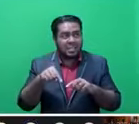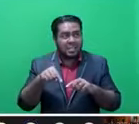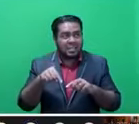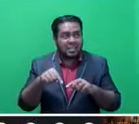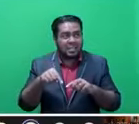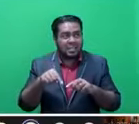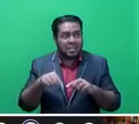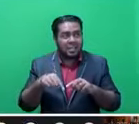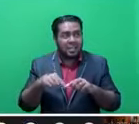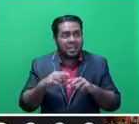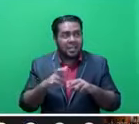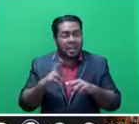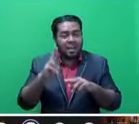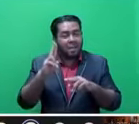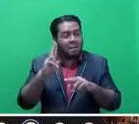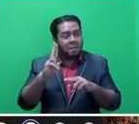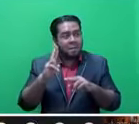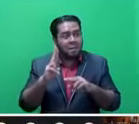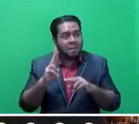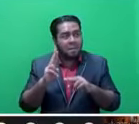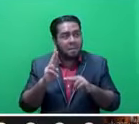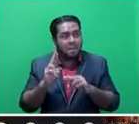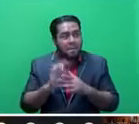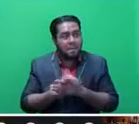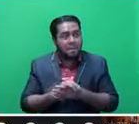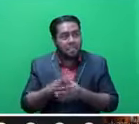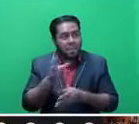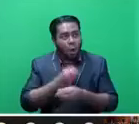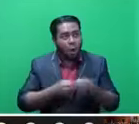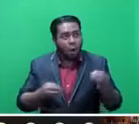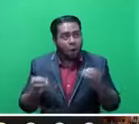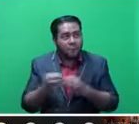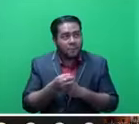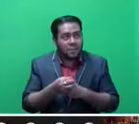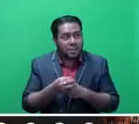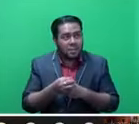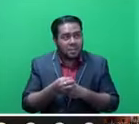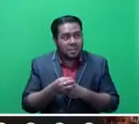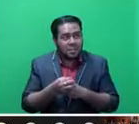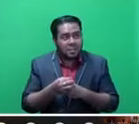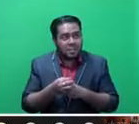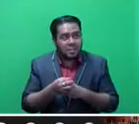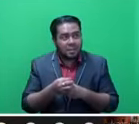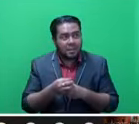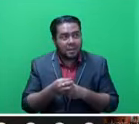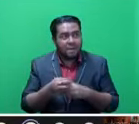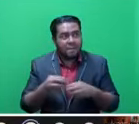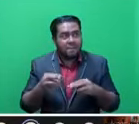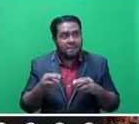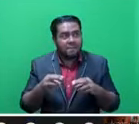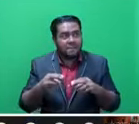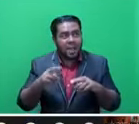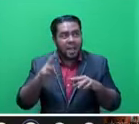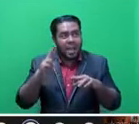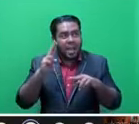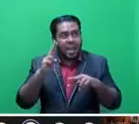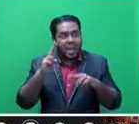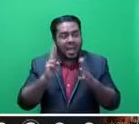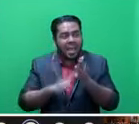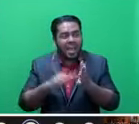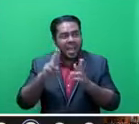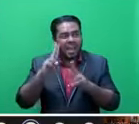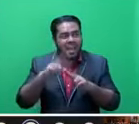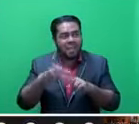feature in the office that I'm using. A flag, this is, you